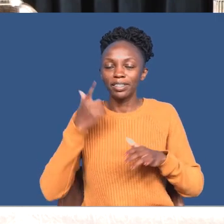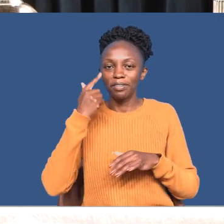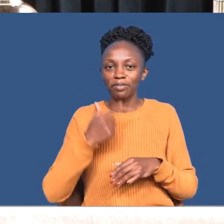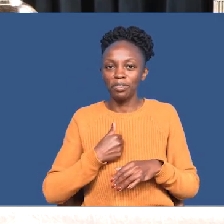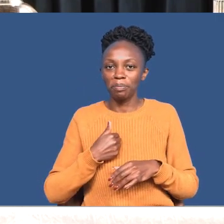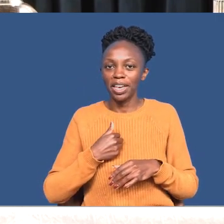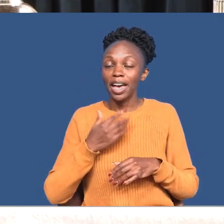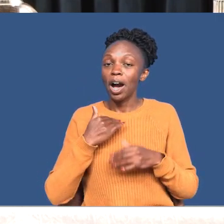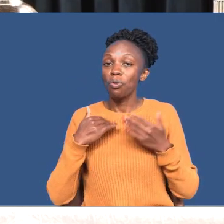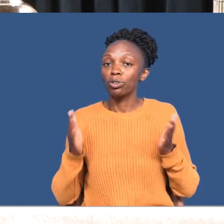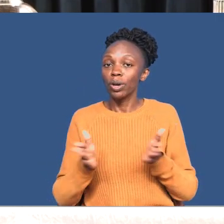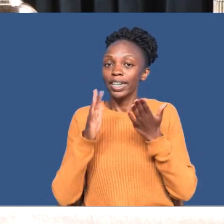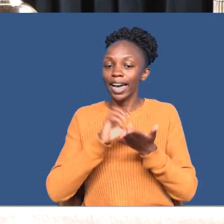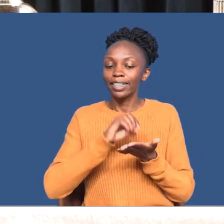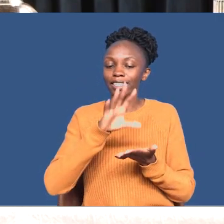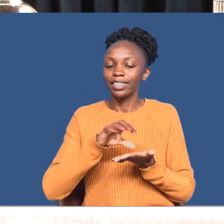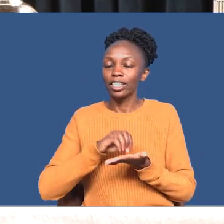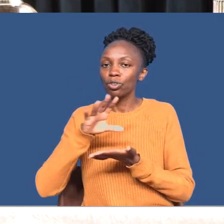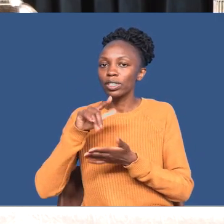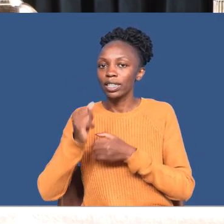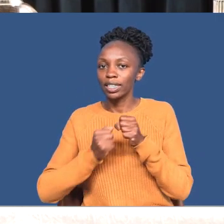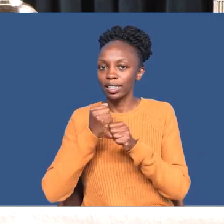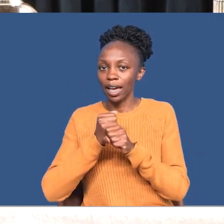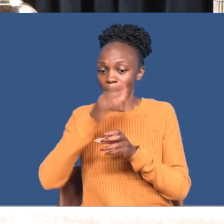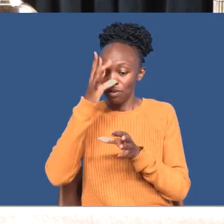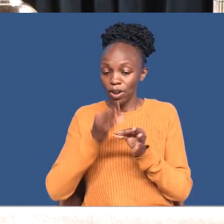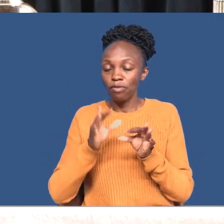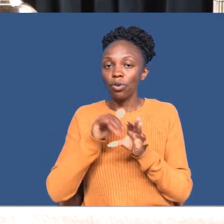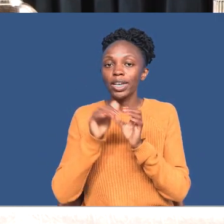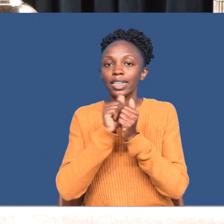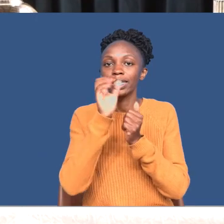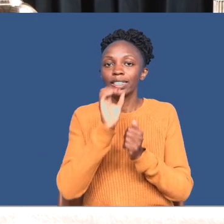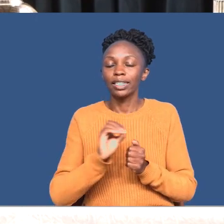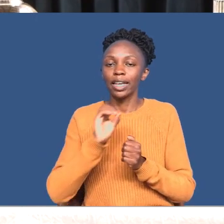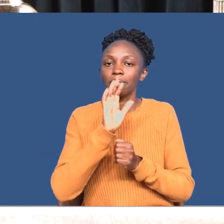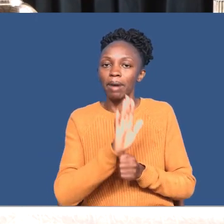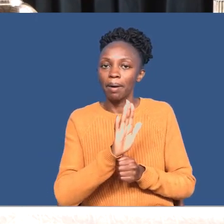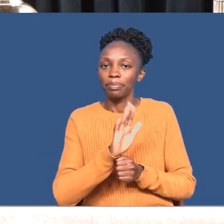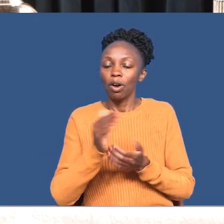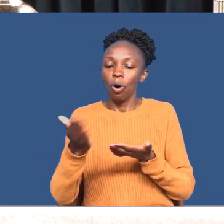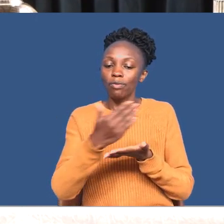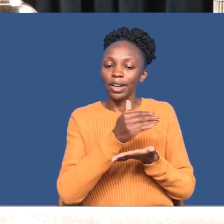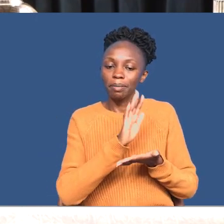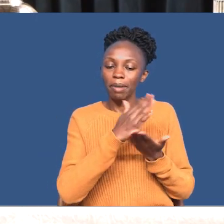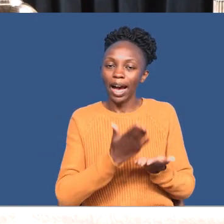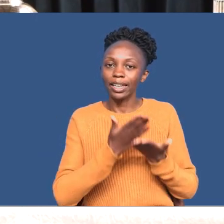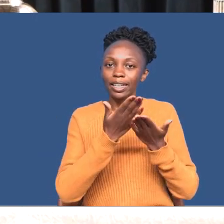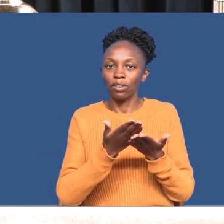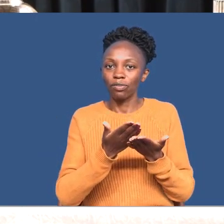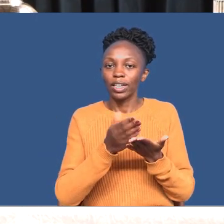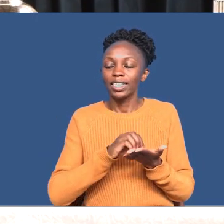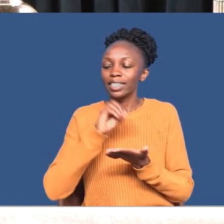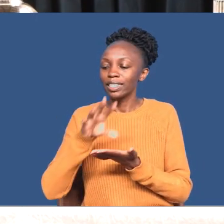encourage generosity this year. Be faithful with your tithes. Be faithful with your offerings. Be